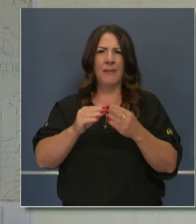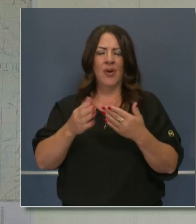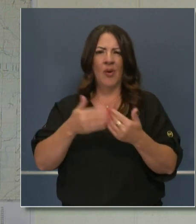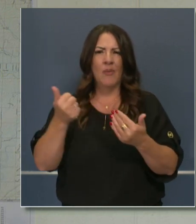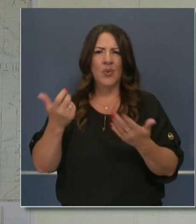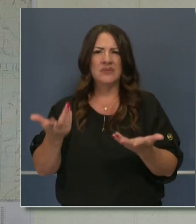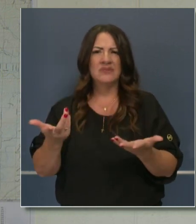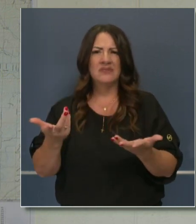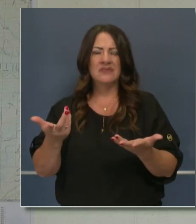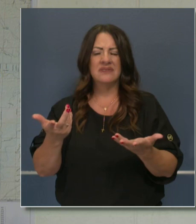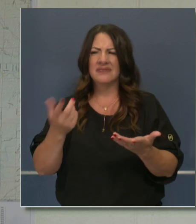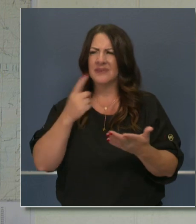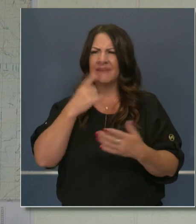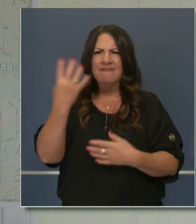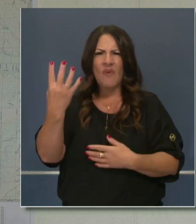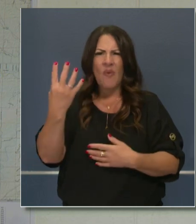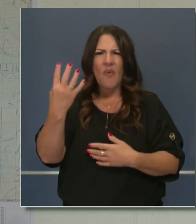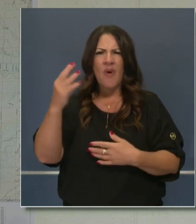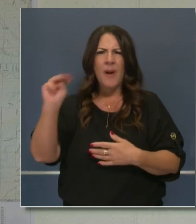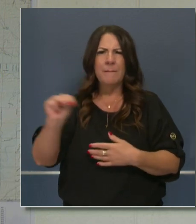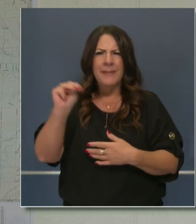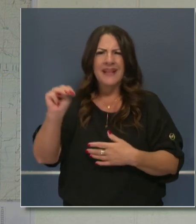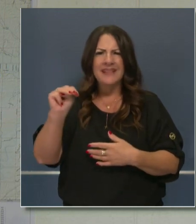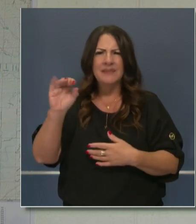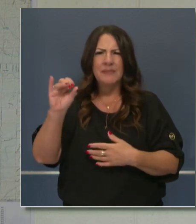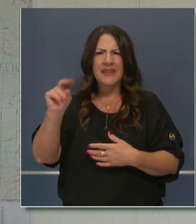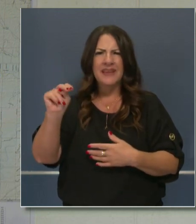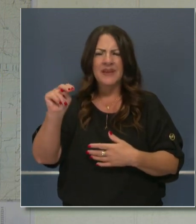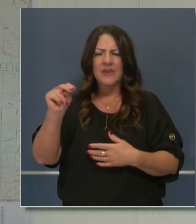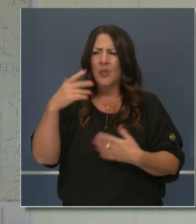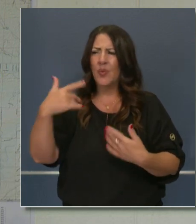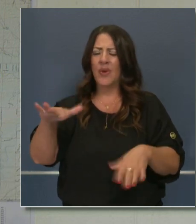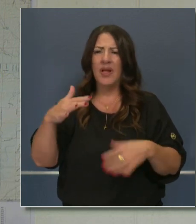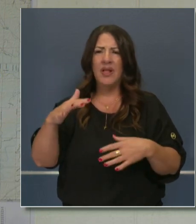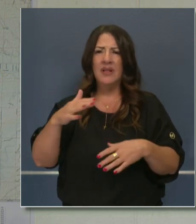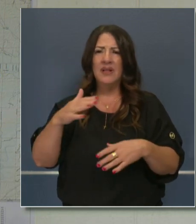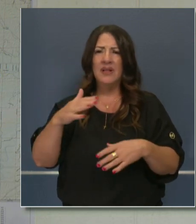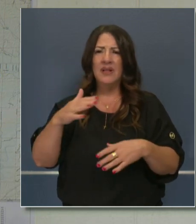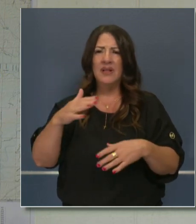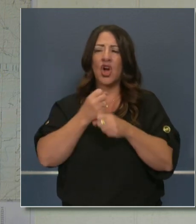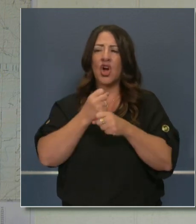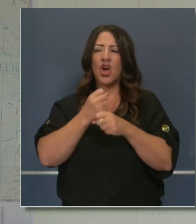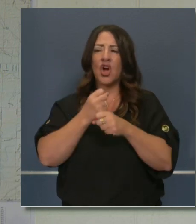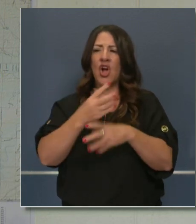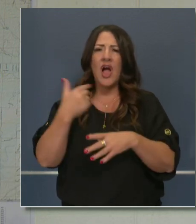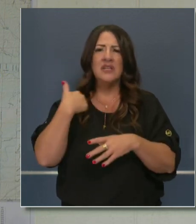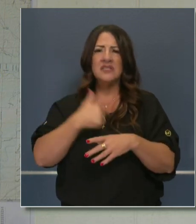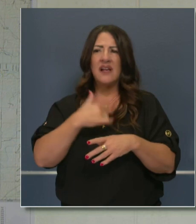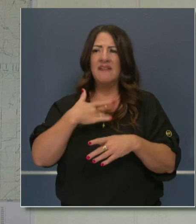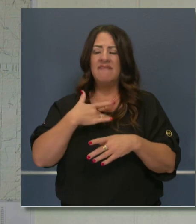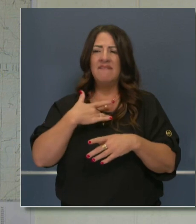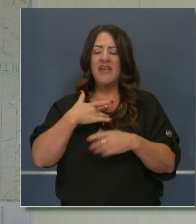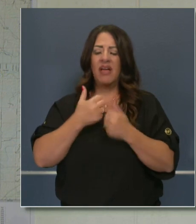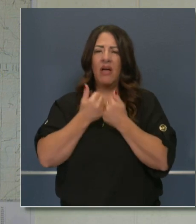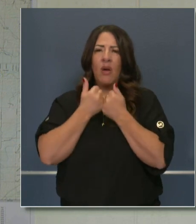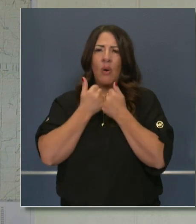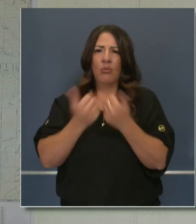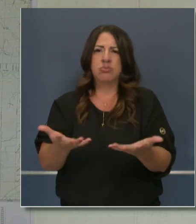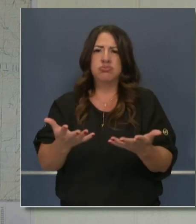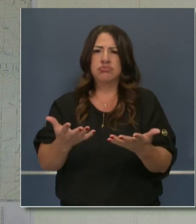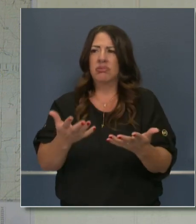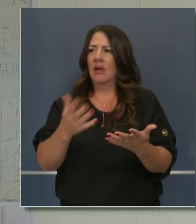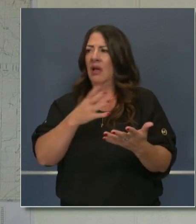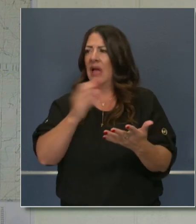And it's really stretched our system. It's stretched our system. It has not broken our